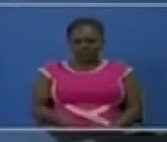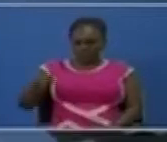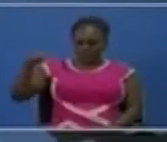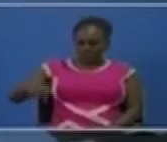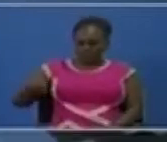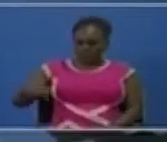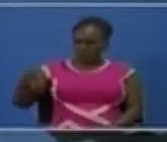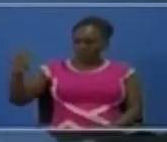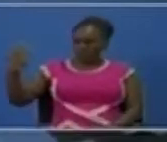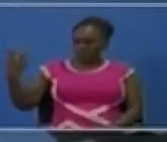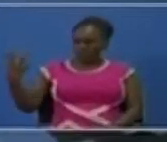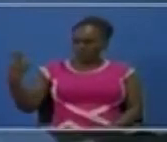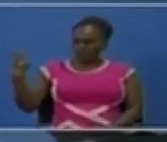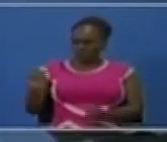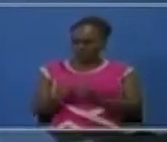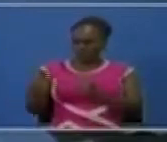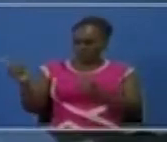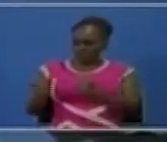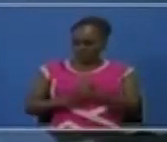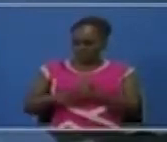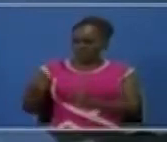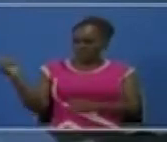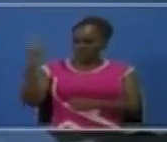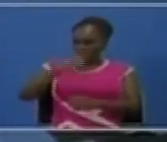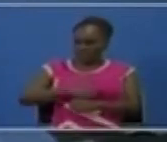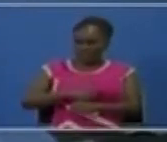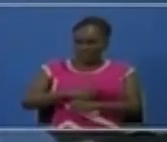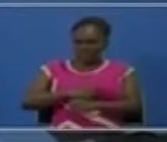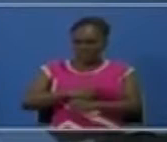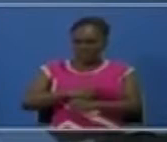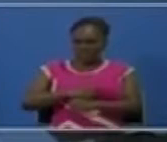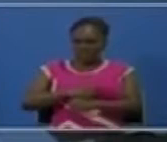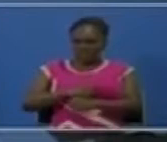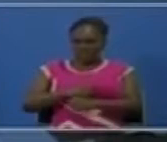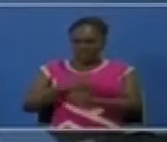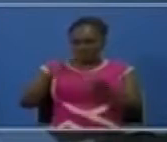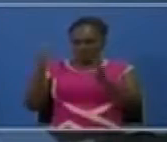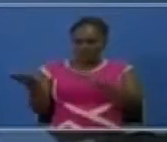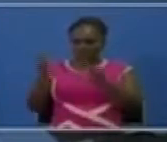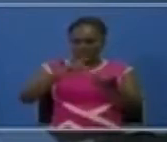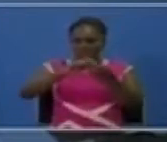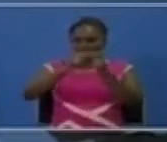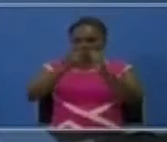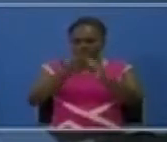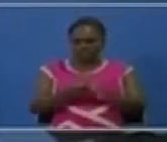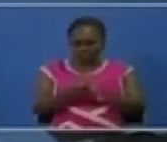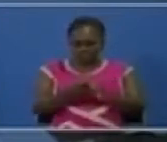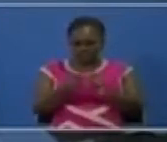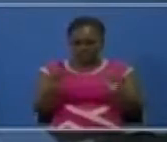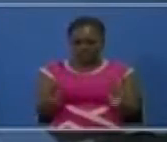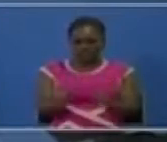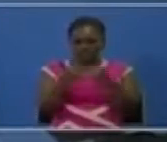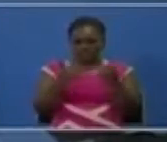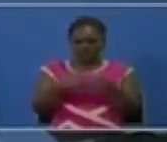Today, November 4, 2016, is the day when the landmark Paris Agreement on Climate Change enters into force after being